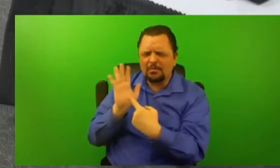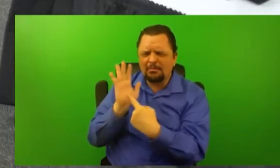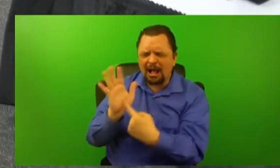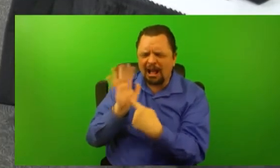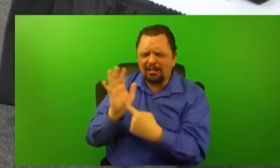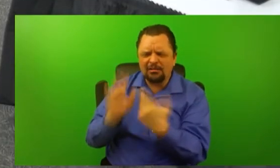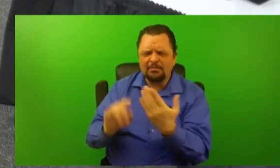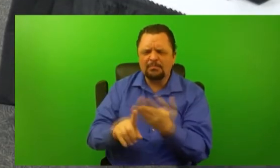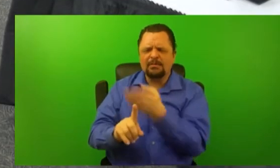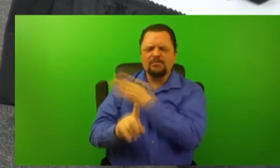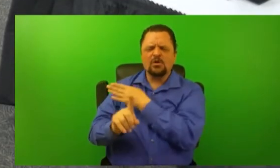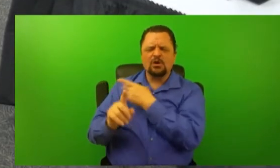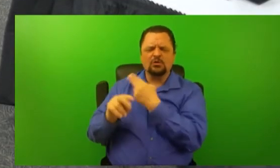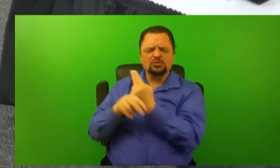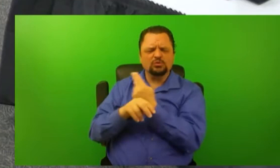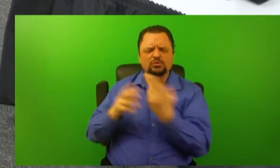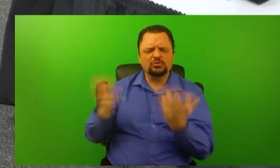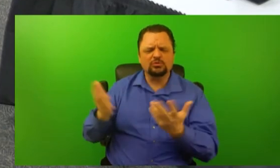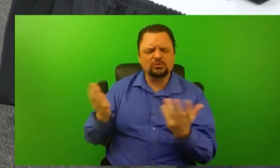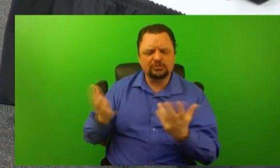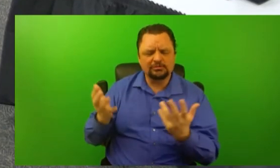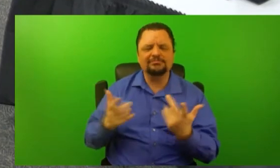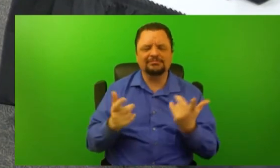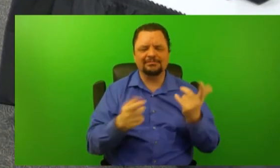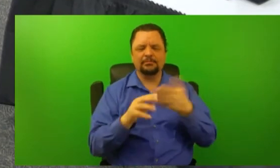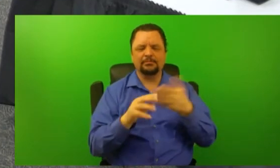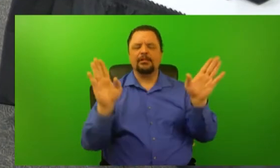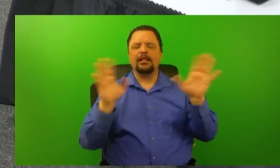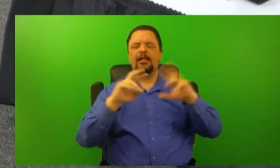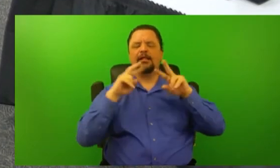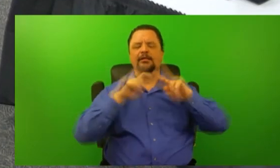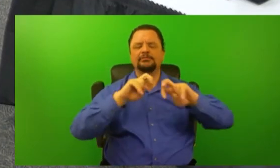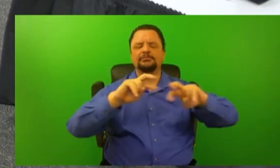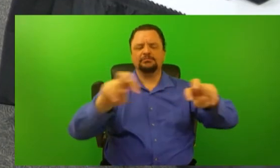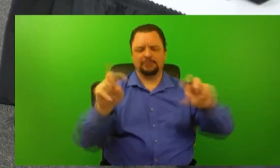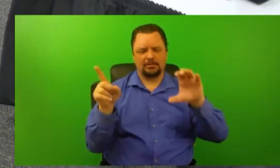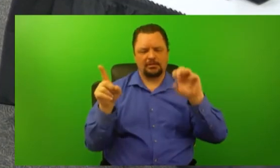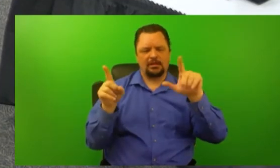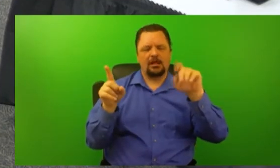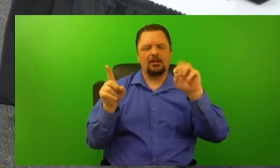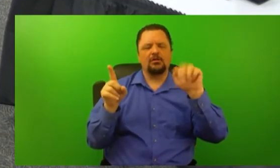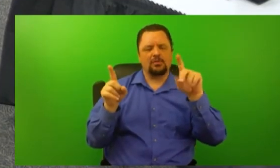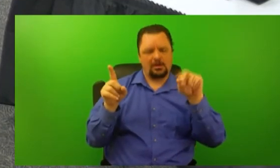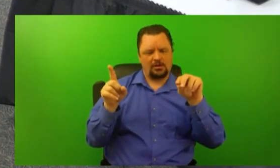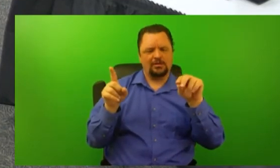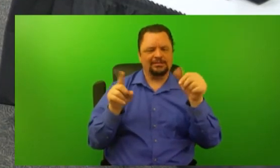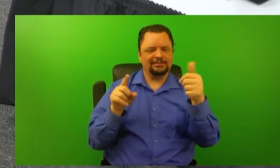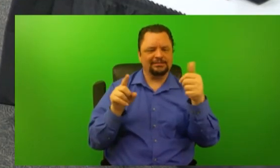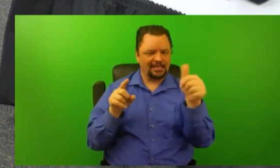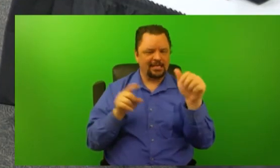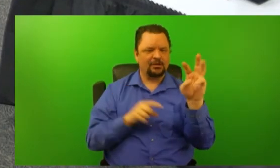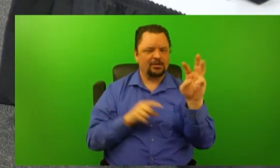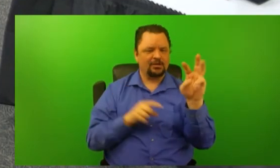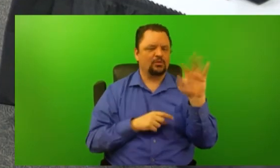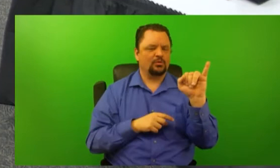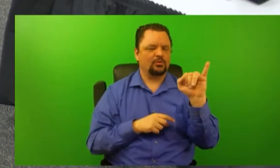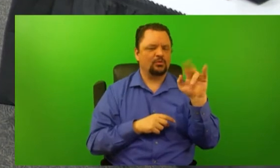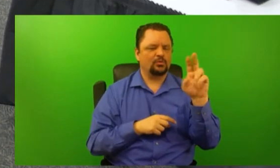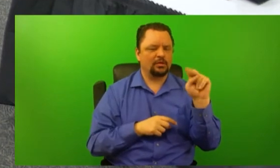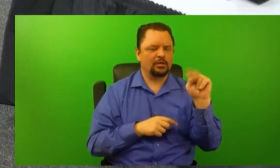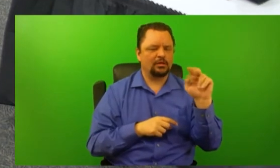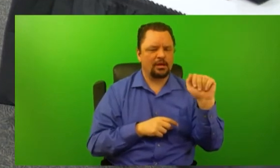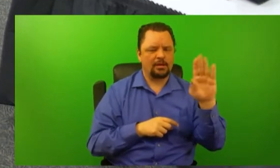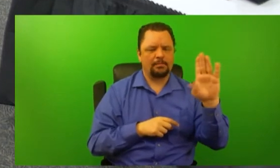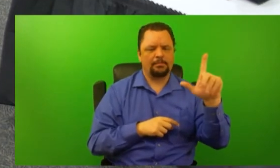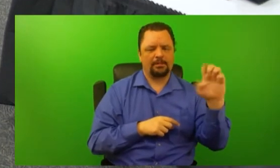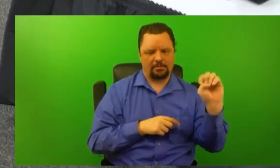health assessment was framed around Colorado's 10 winnable battles. And so you'll see shades of that in this framework that we're using now.